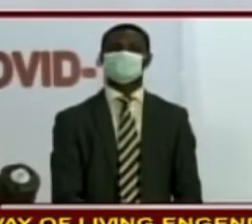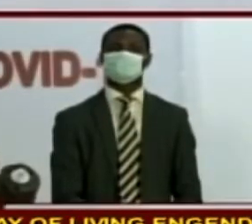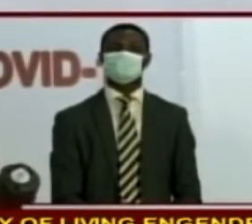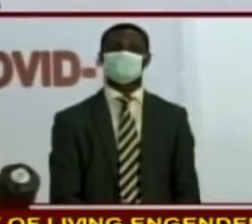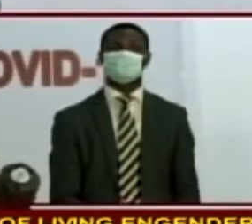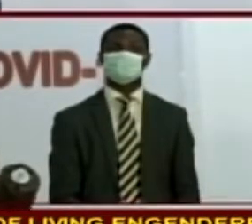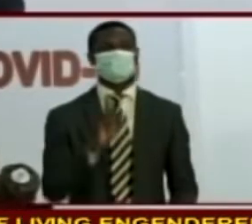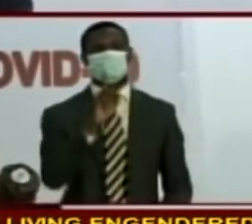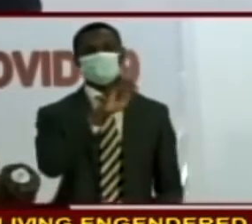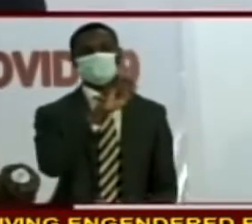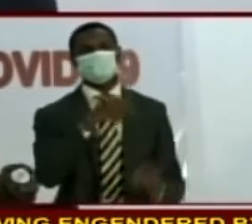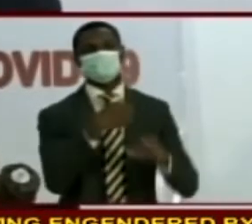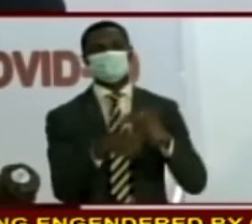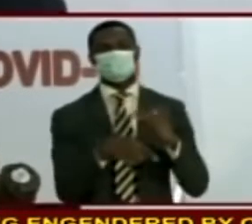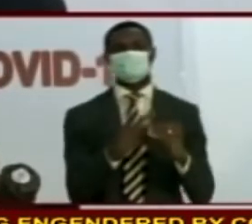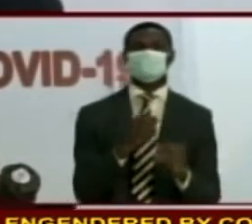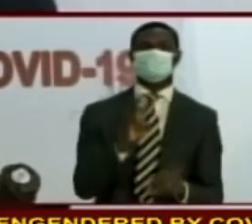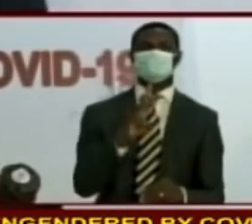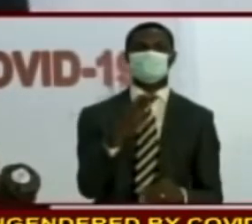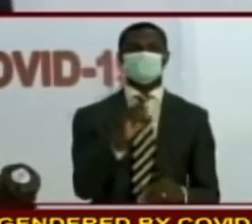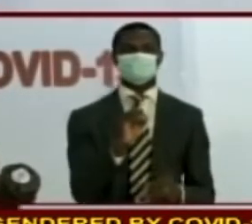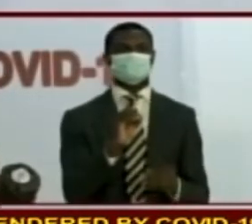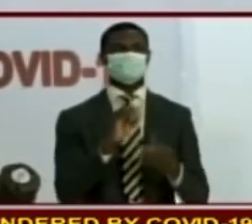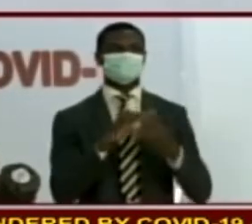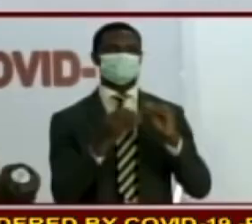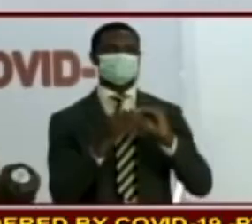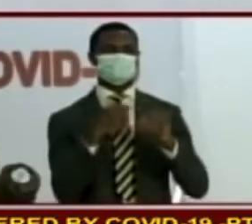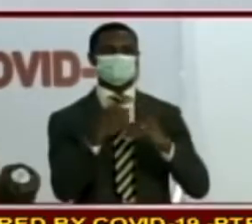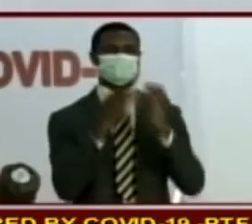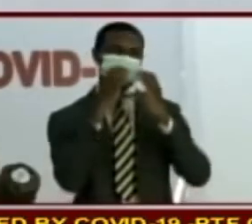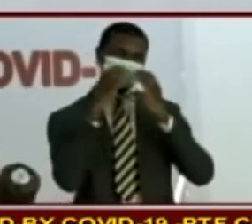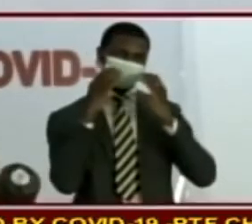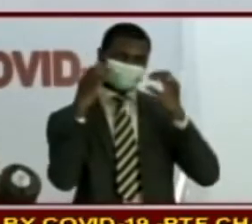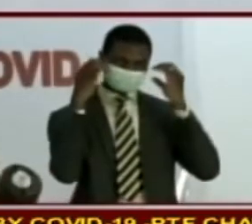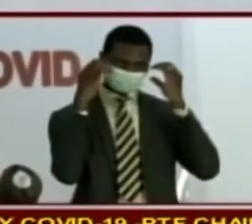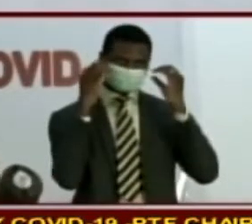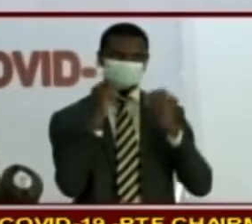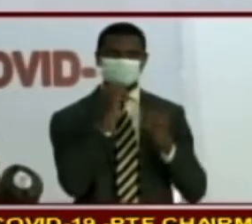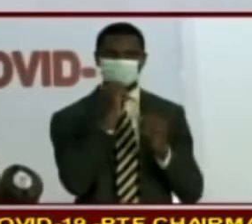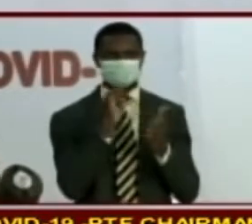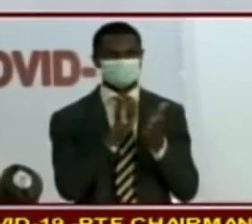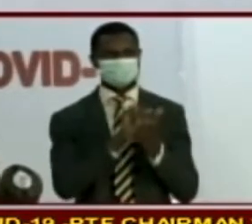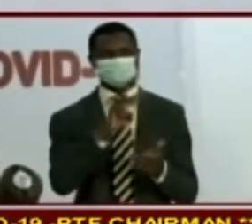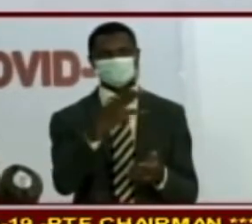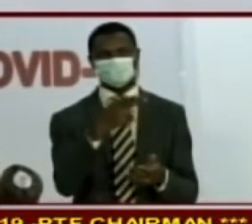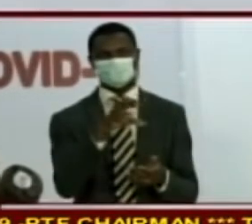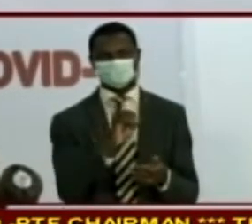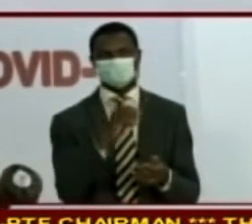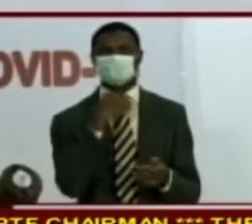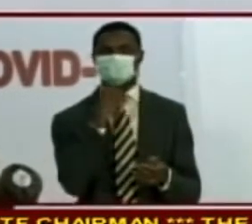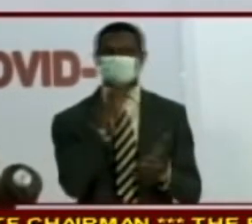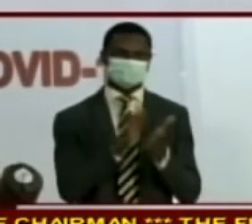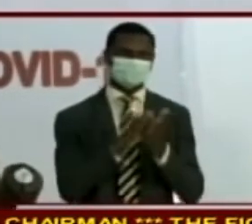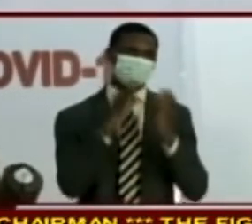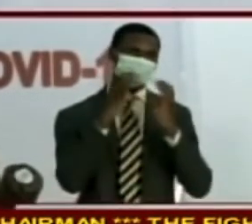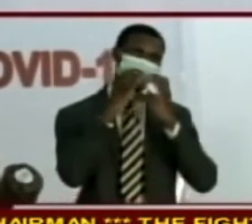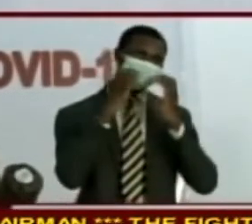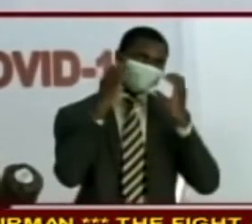The question about the WHO statement on face masks. It's not that WHO says that face